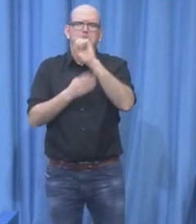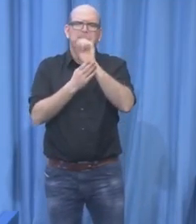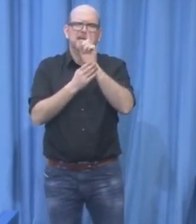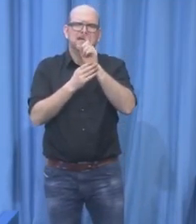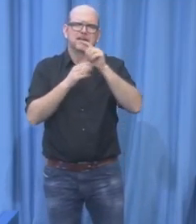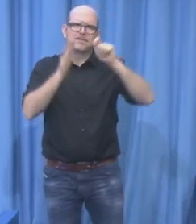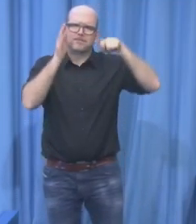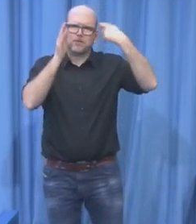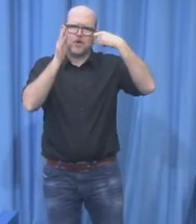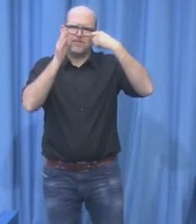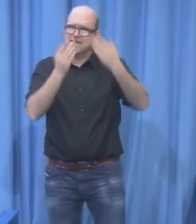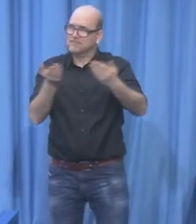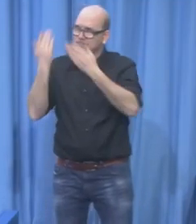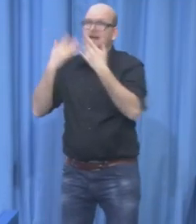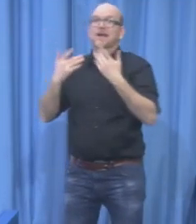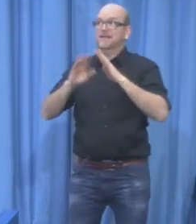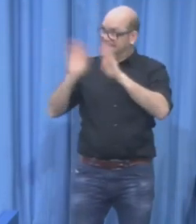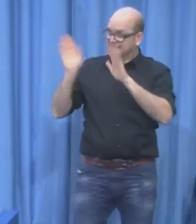Hopefully the DVD will work.